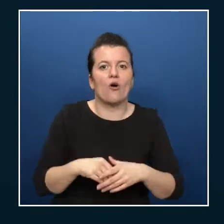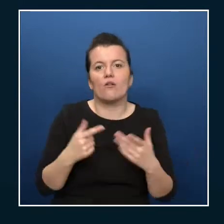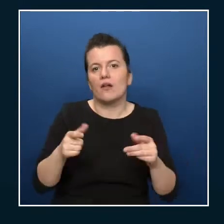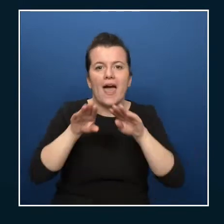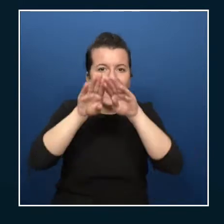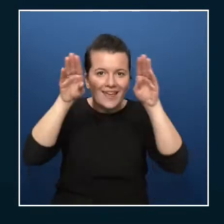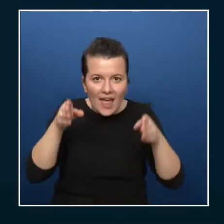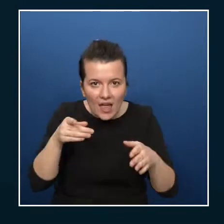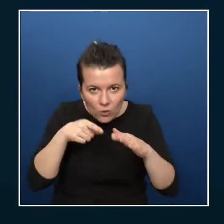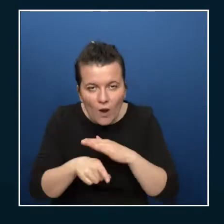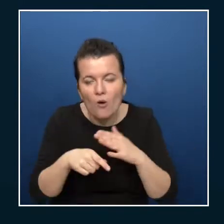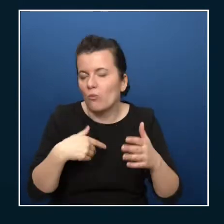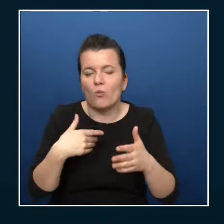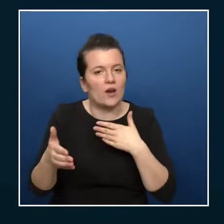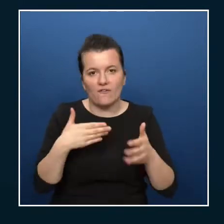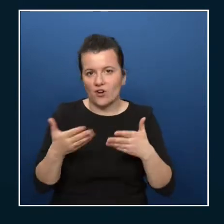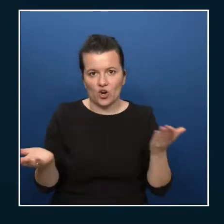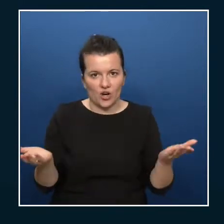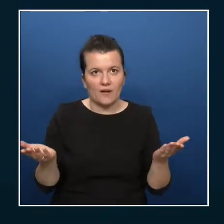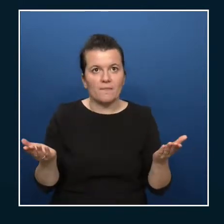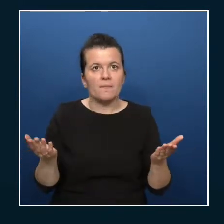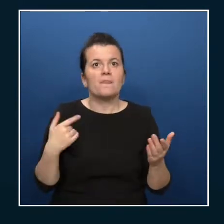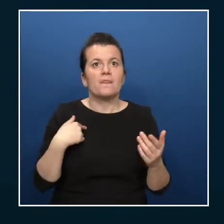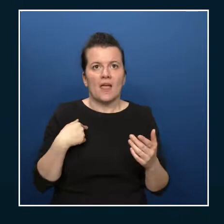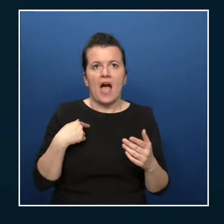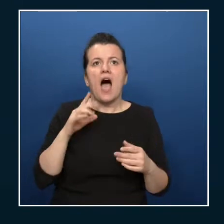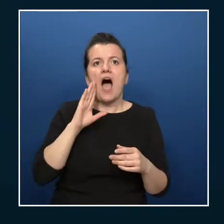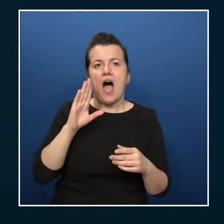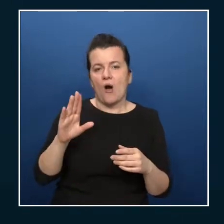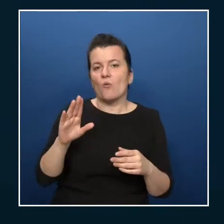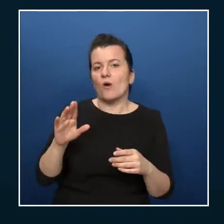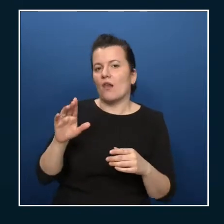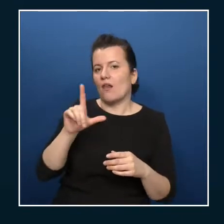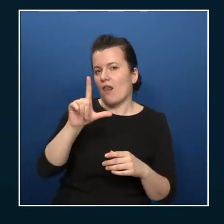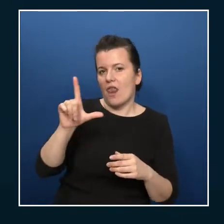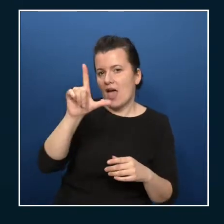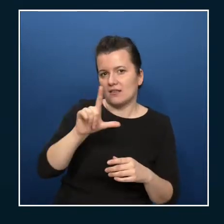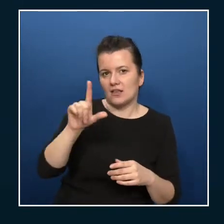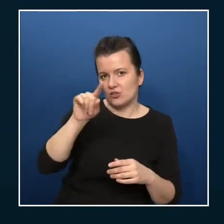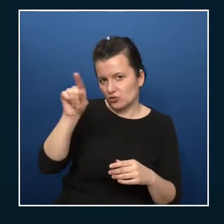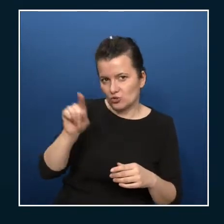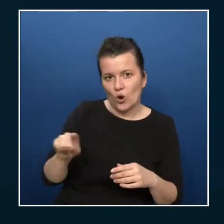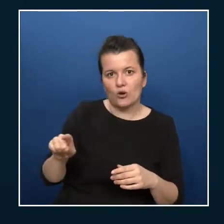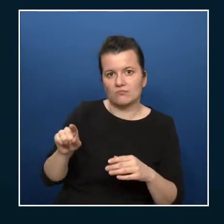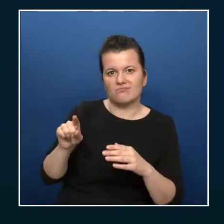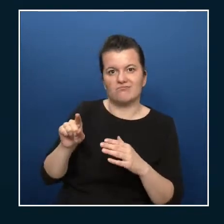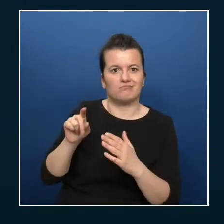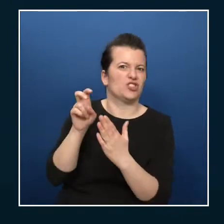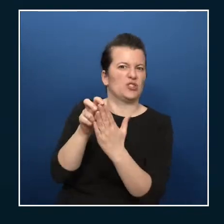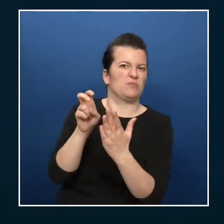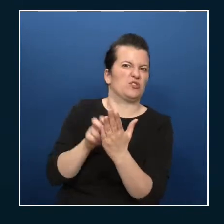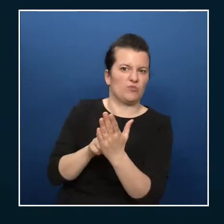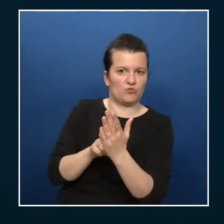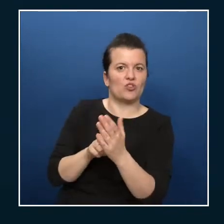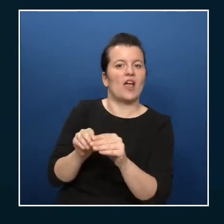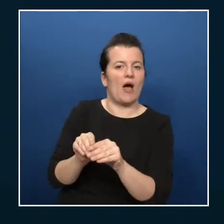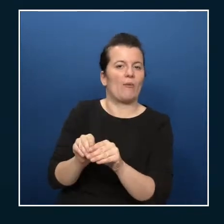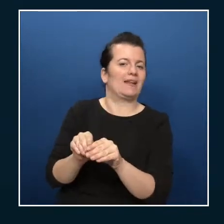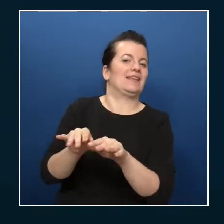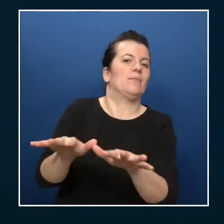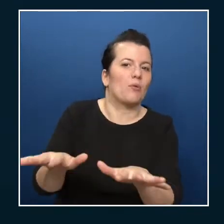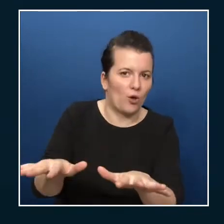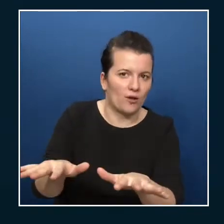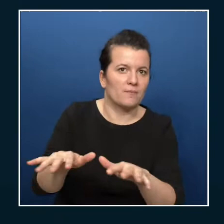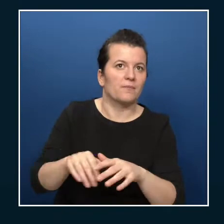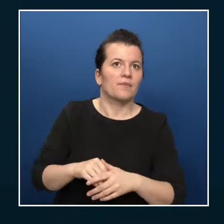whatever, and then I would deploy like landing zone subscriptions, and these landing zone subscriptions based on the requirements, if they